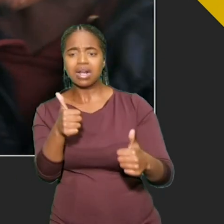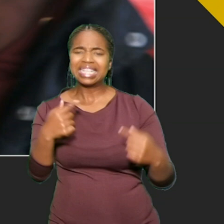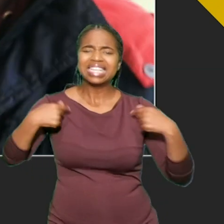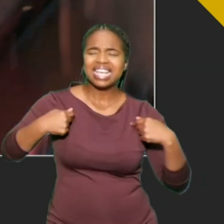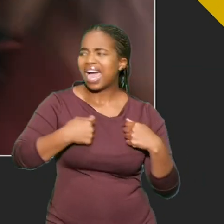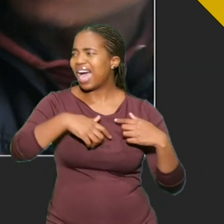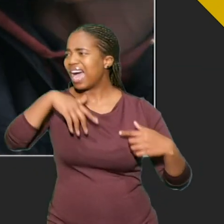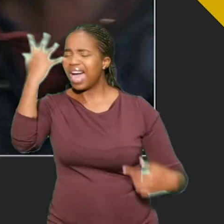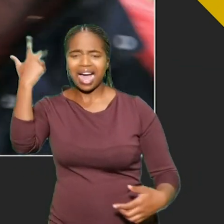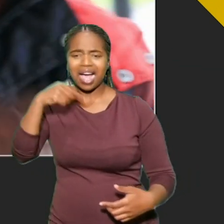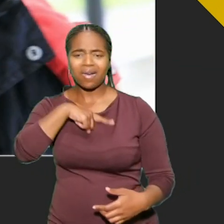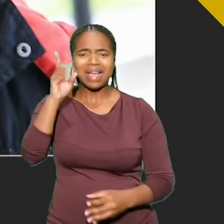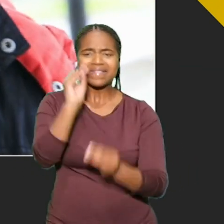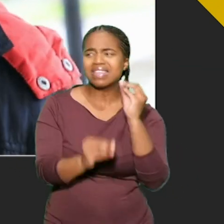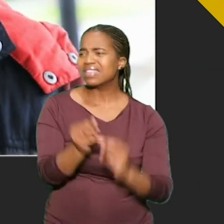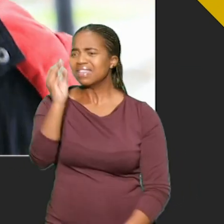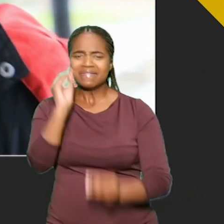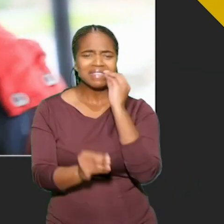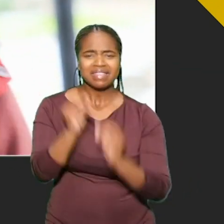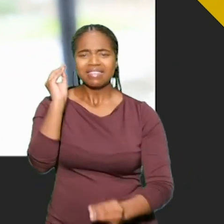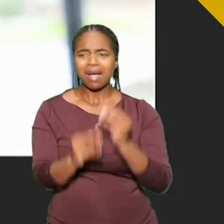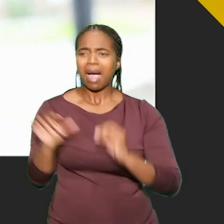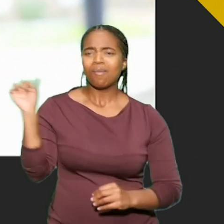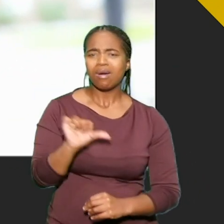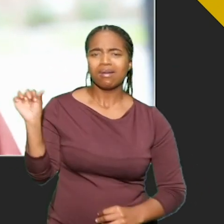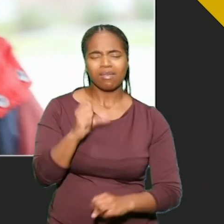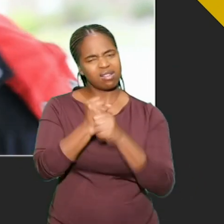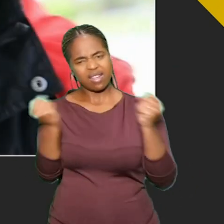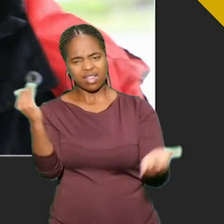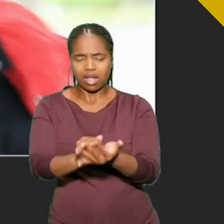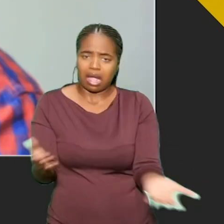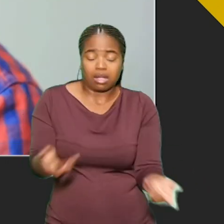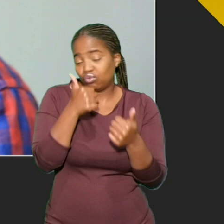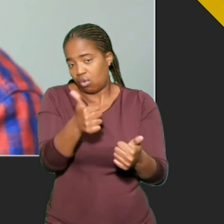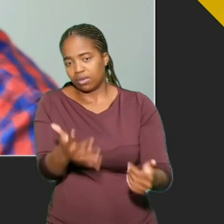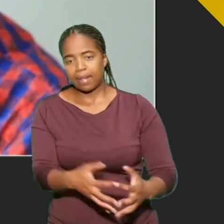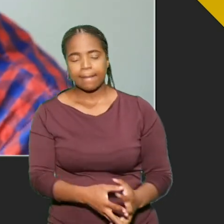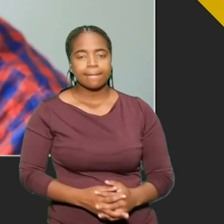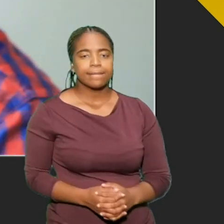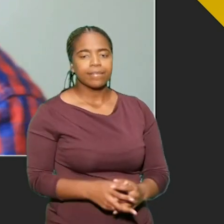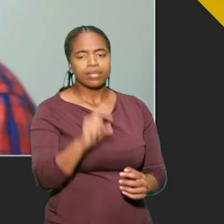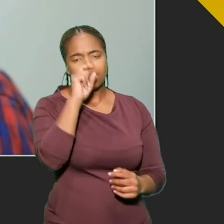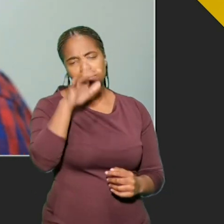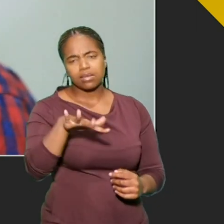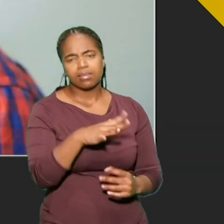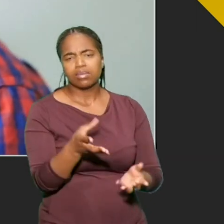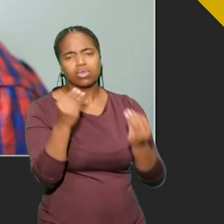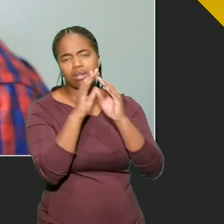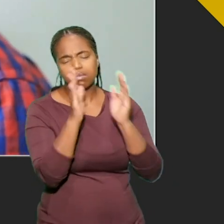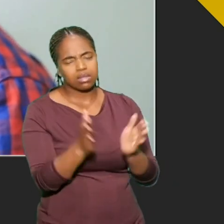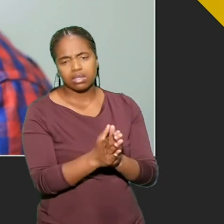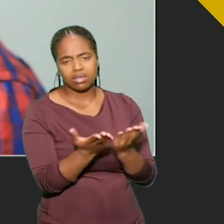is a guy in the Lungi. So look at Lungi, see, look at Babu, a Babu. Short tip. Sababu thola yonke into isikhathi